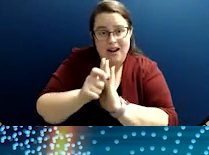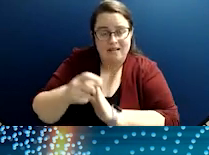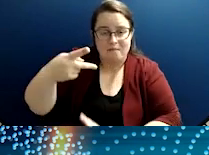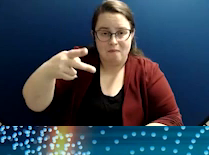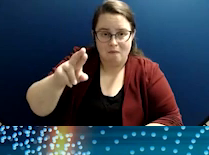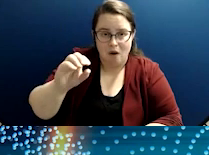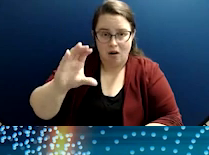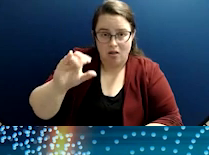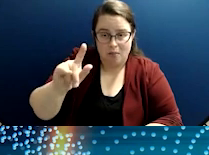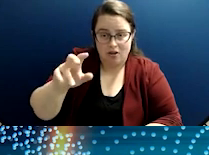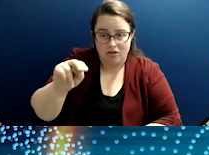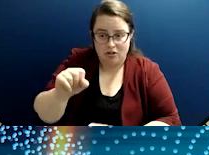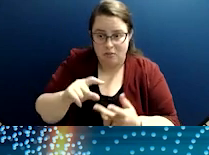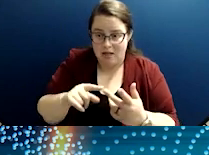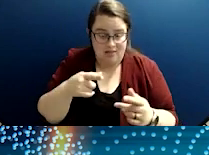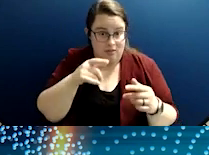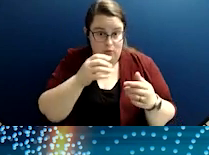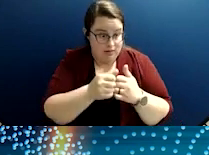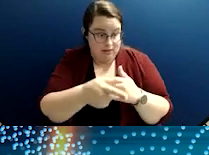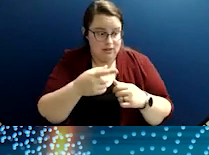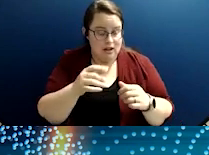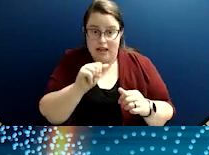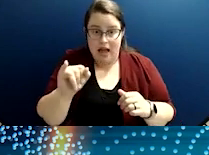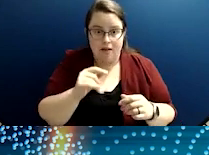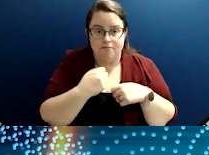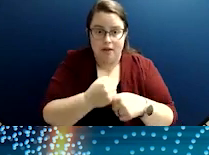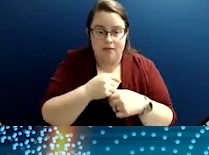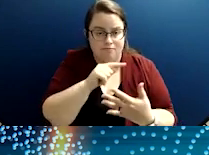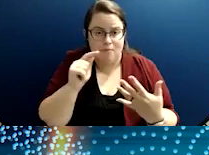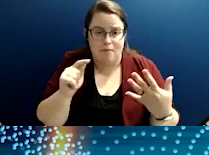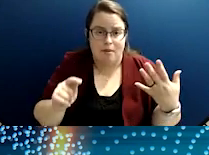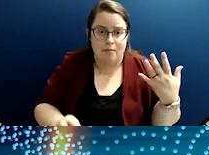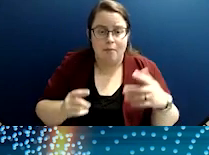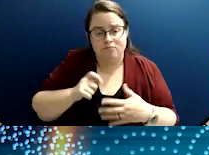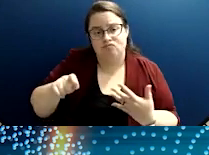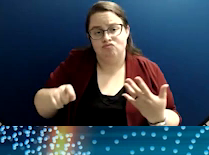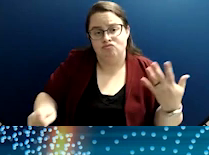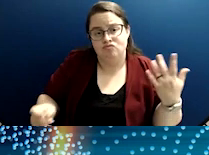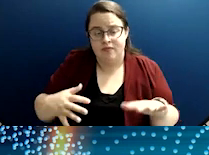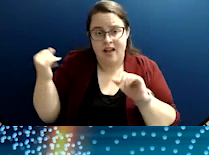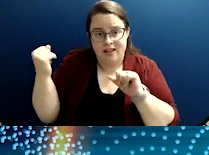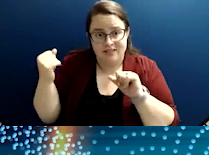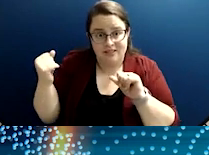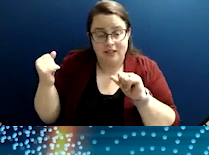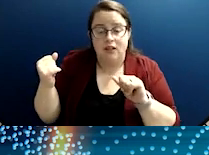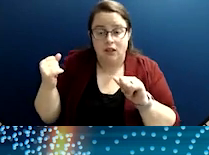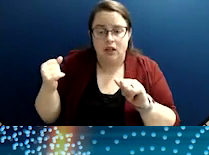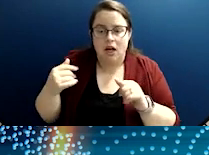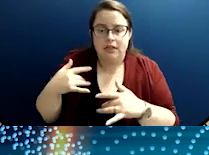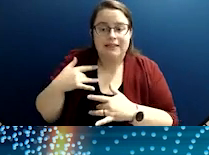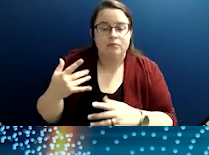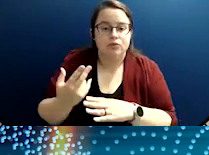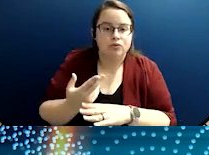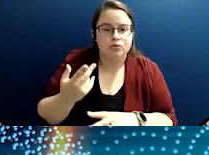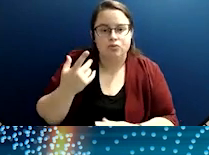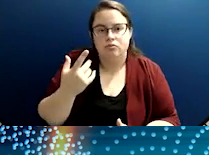But this way I was able to just knock it out. Like I would go to AI and make this, I'd go to AI, and normally what they were using me for, what I figured out, because they would ask me constantly, can you